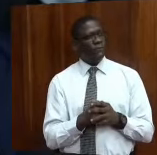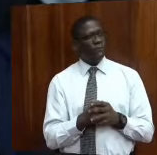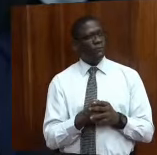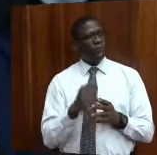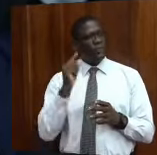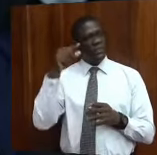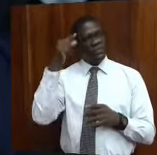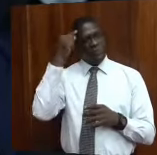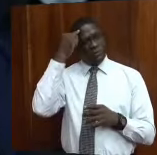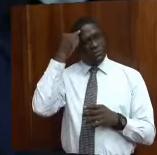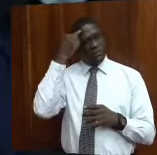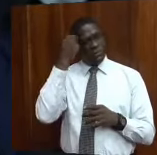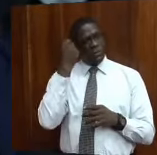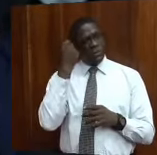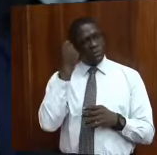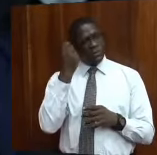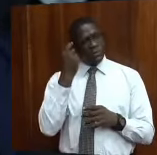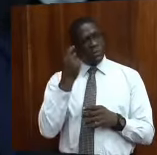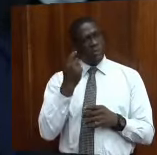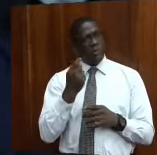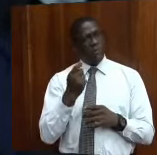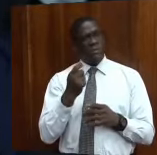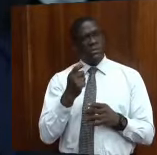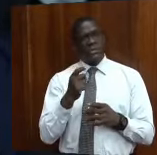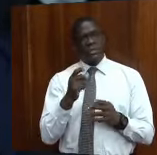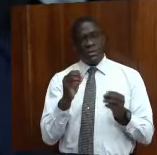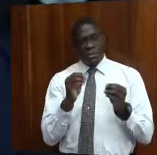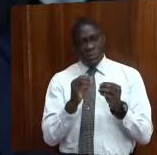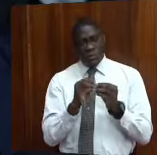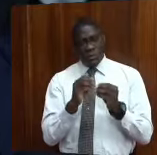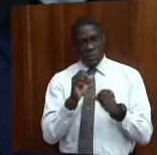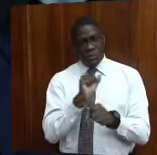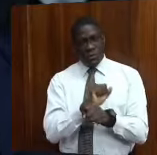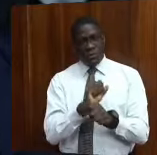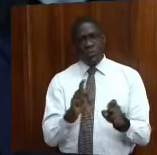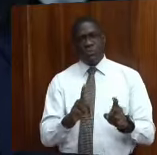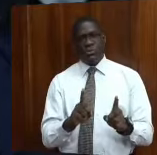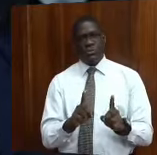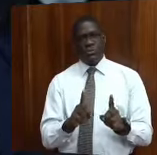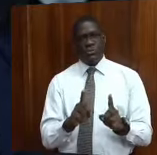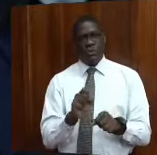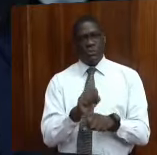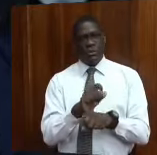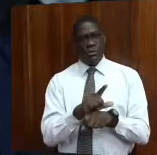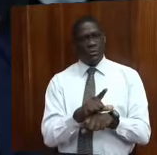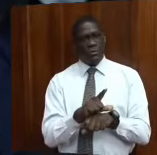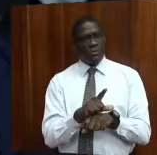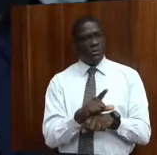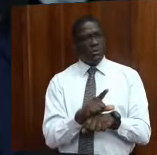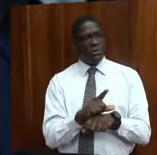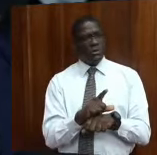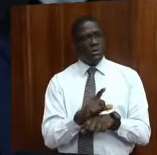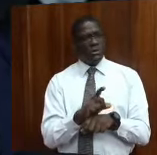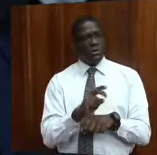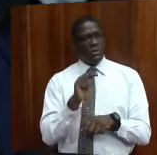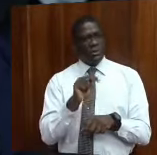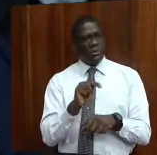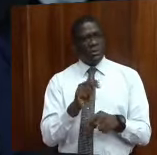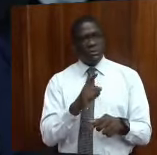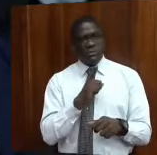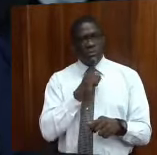recognizes that there is still some work to be done to ensure that St. Lucia continues to be competitive as an